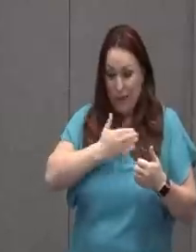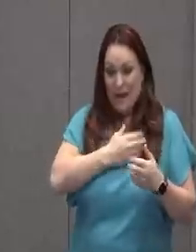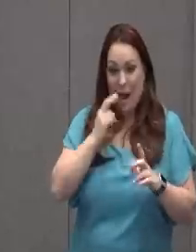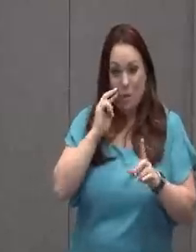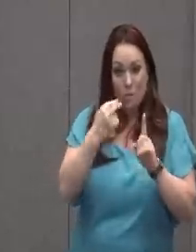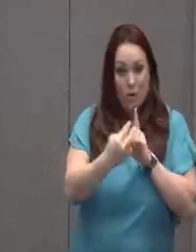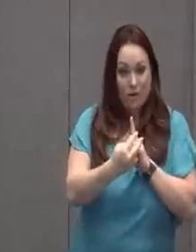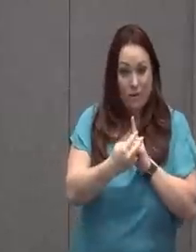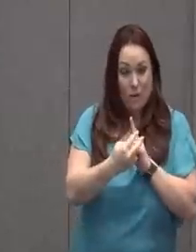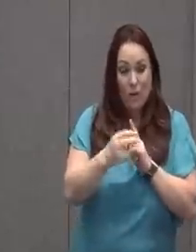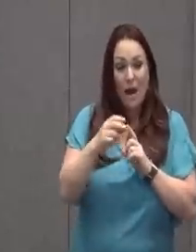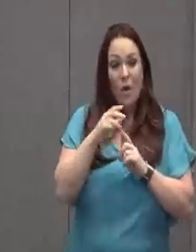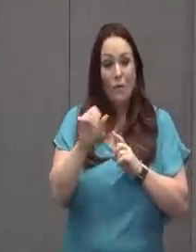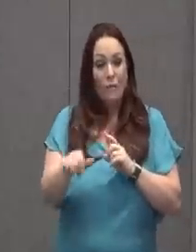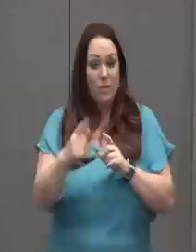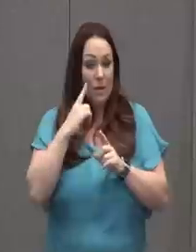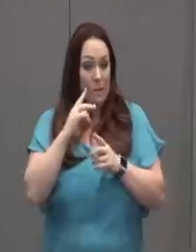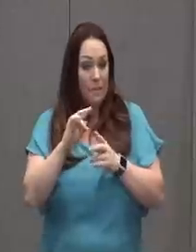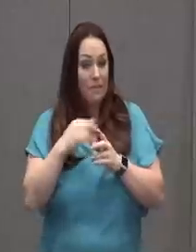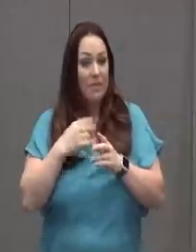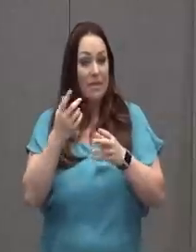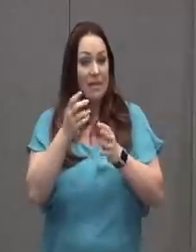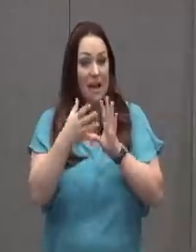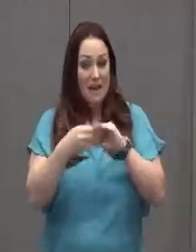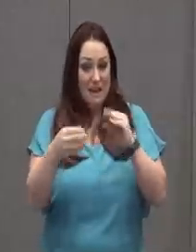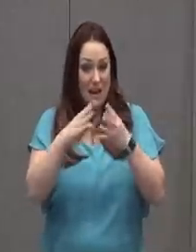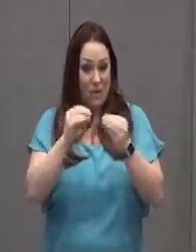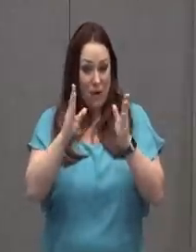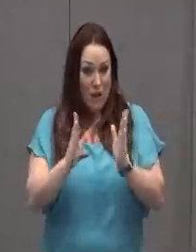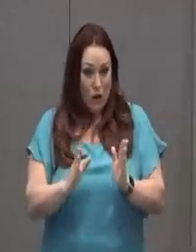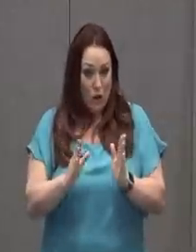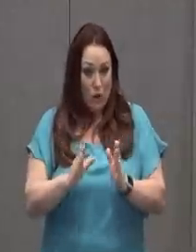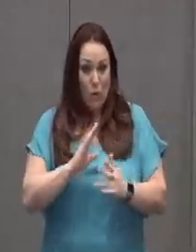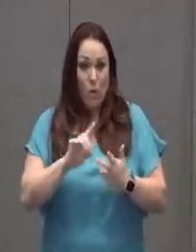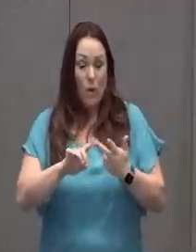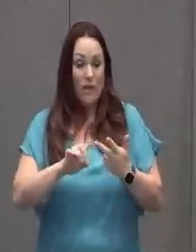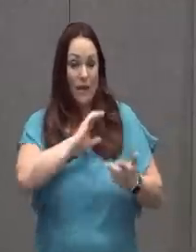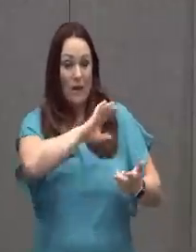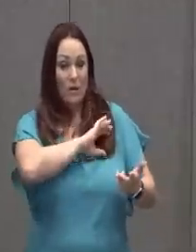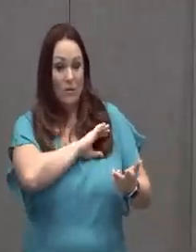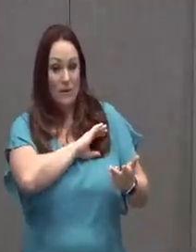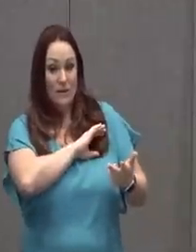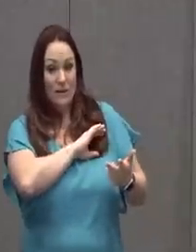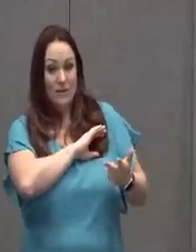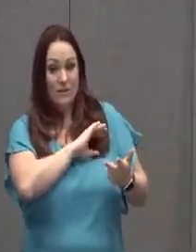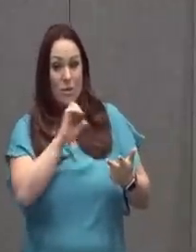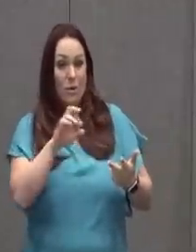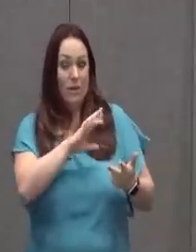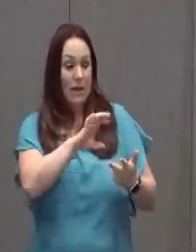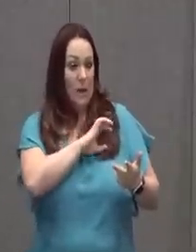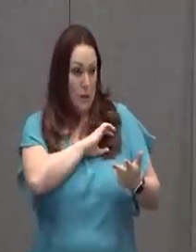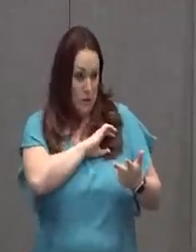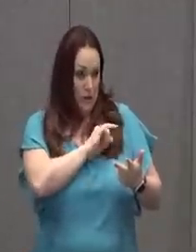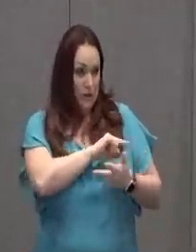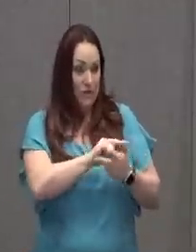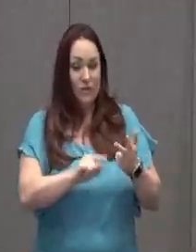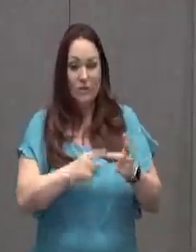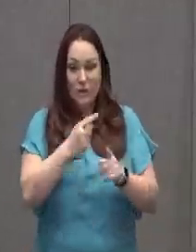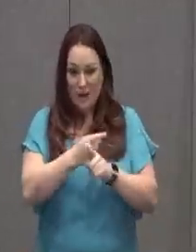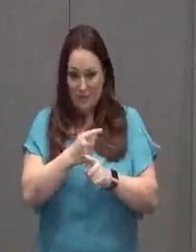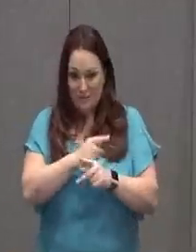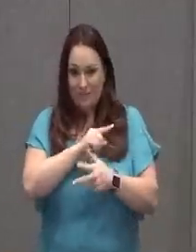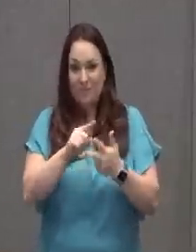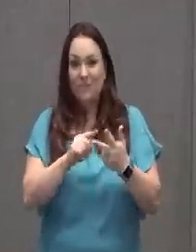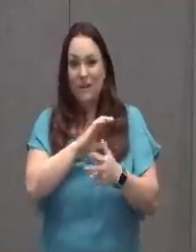the narrator or the characteristics? Or the characters. Or the characters, yeah. Yes. Or the characters, that's,